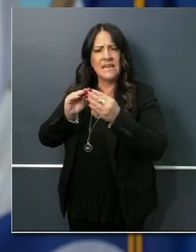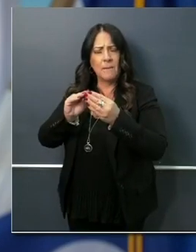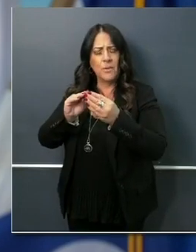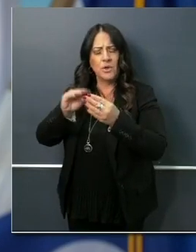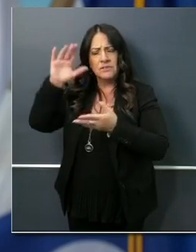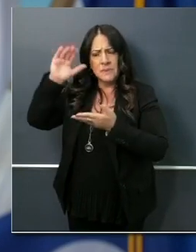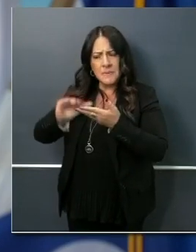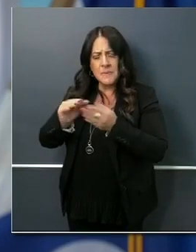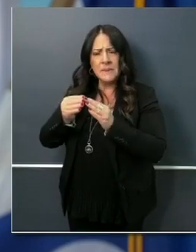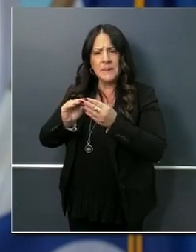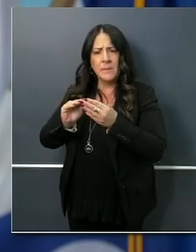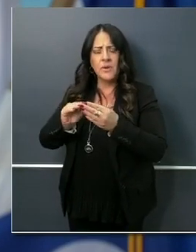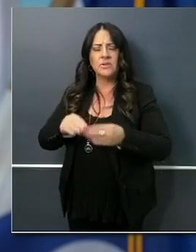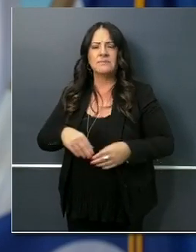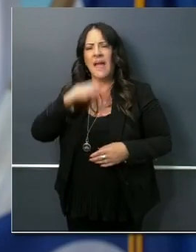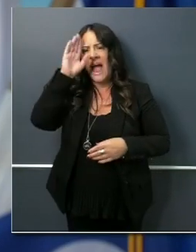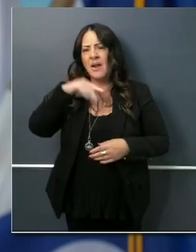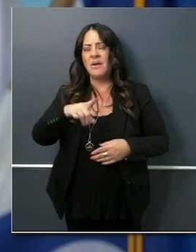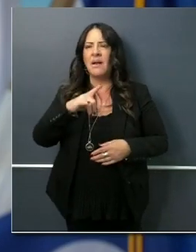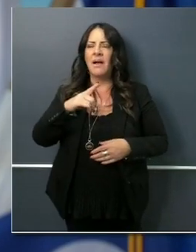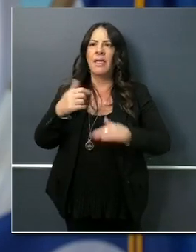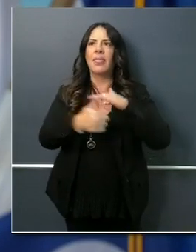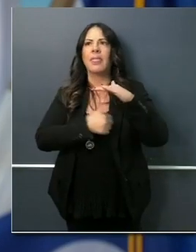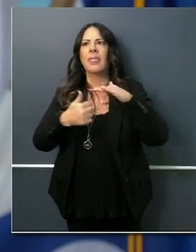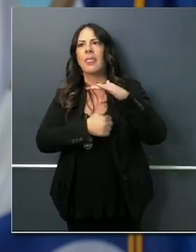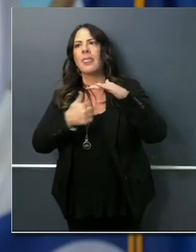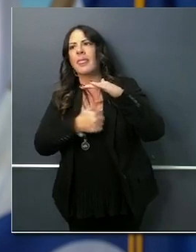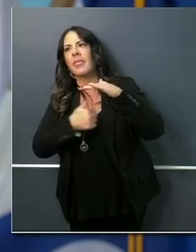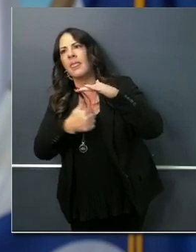look forward to coming back to some sense of normalcy.